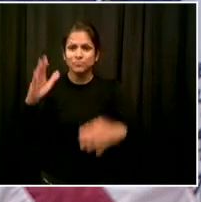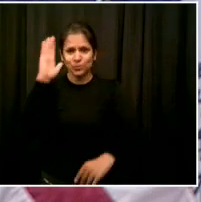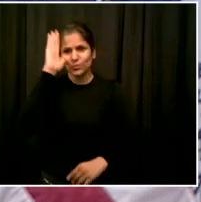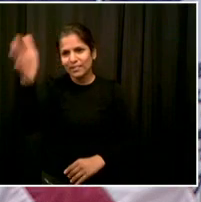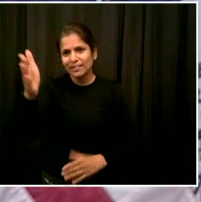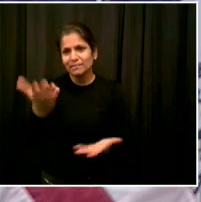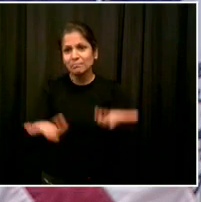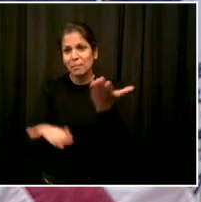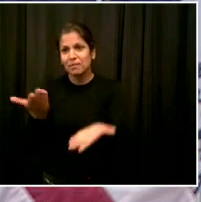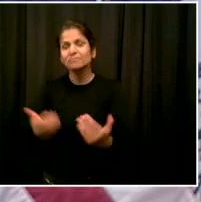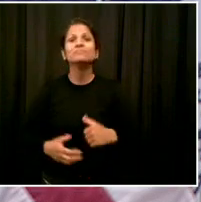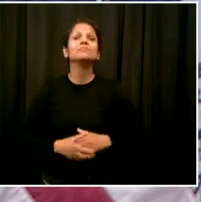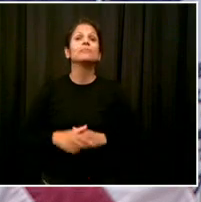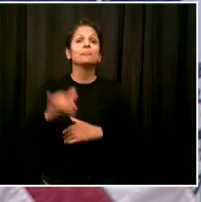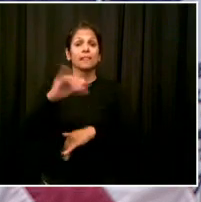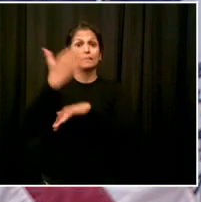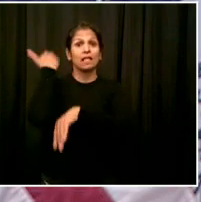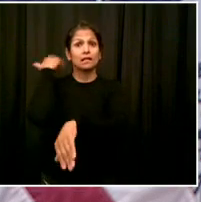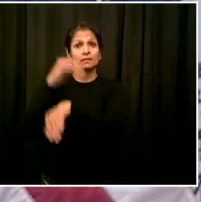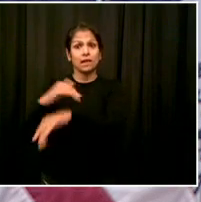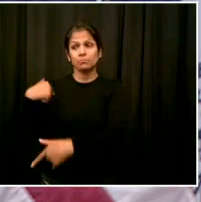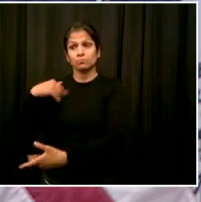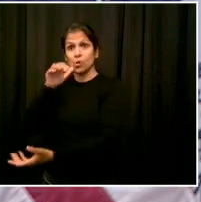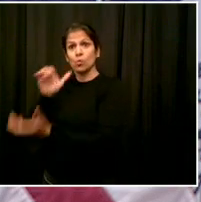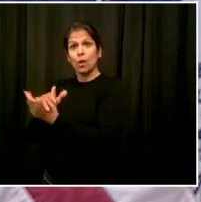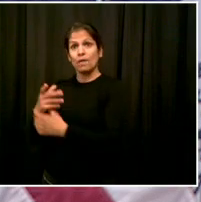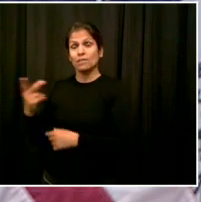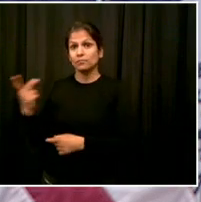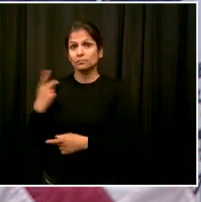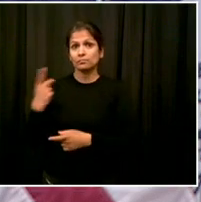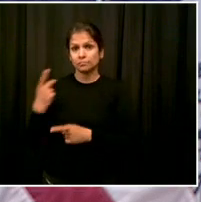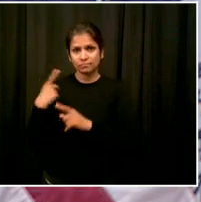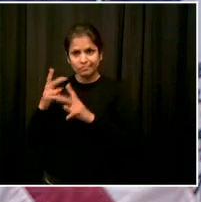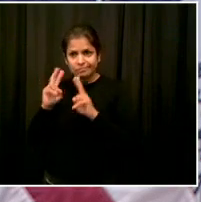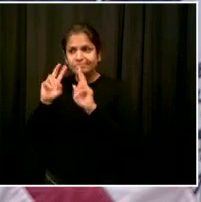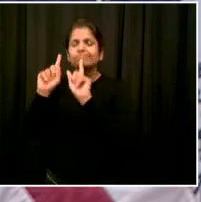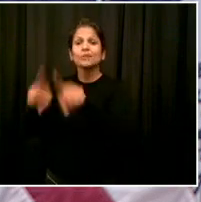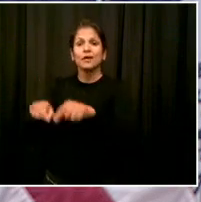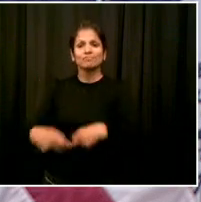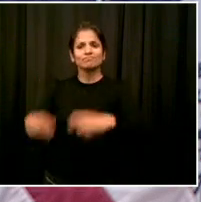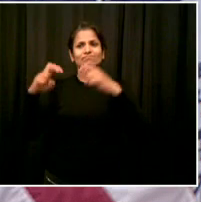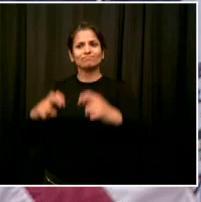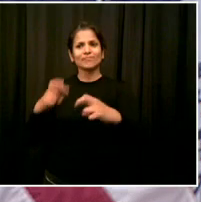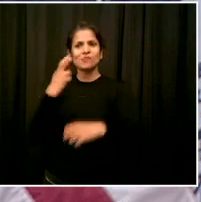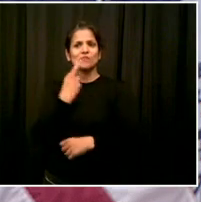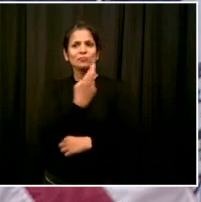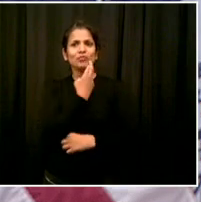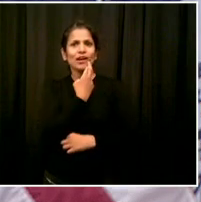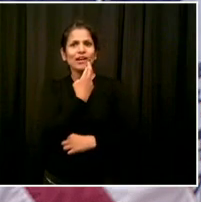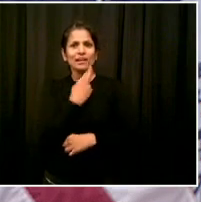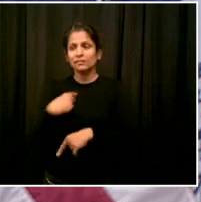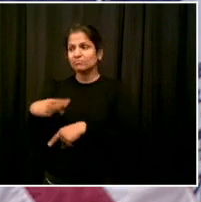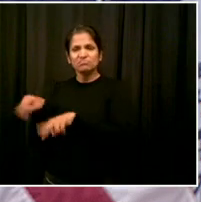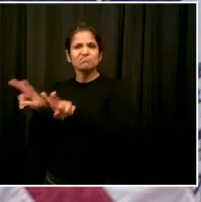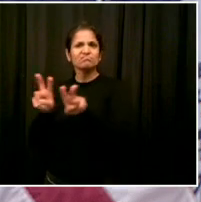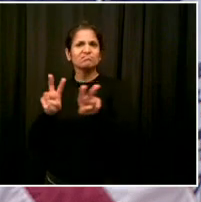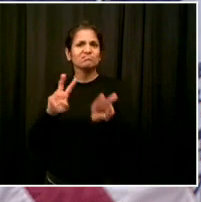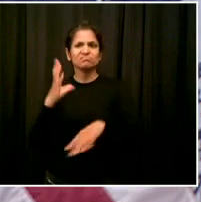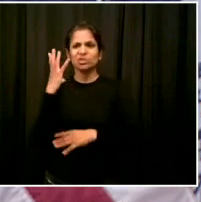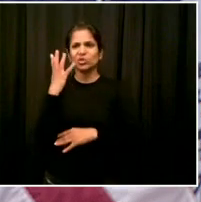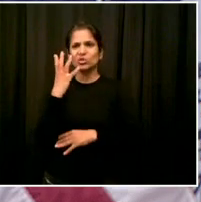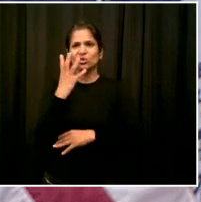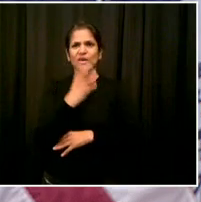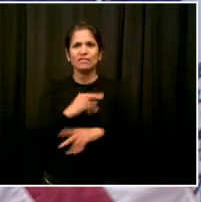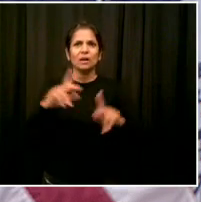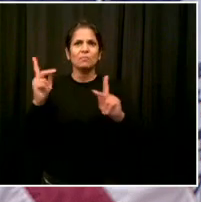a neighborhood restaurant, folks greeting each other, the sort of the warmth of the situation. It did not feel like a defeated city by